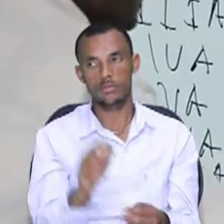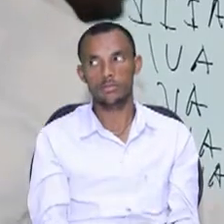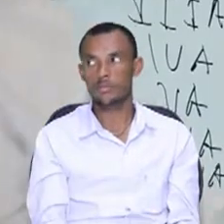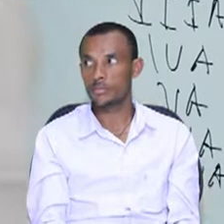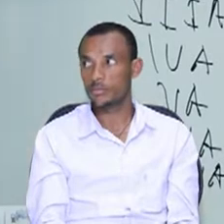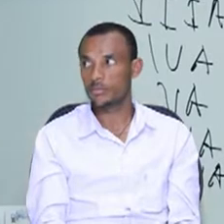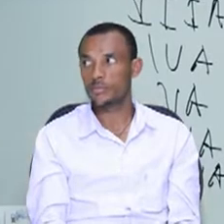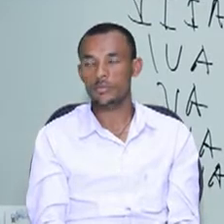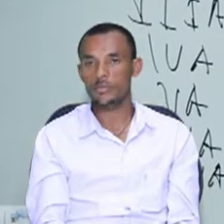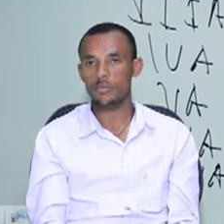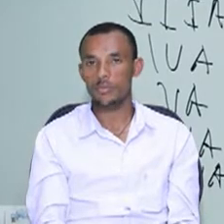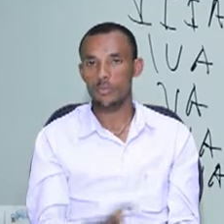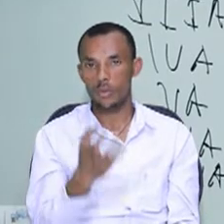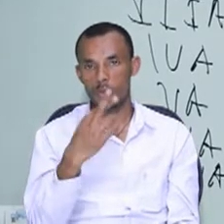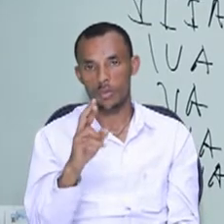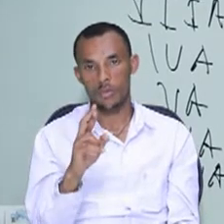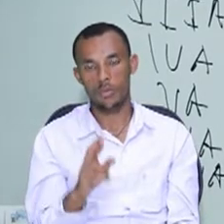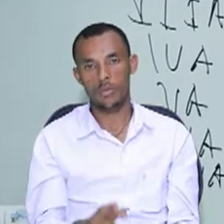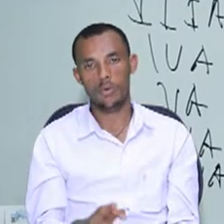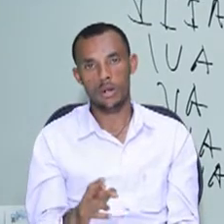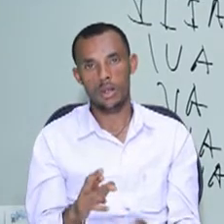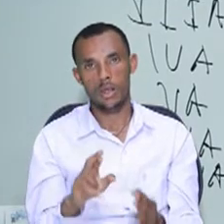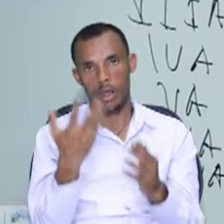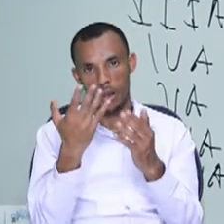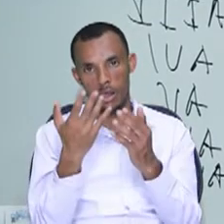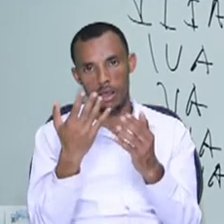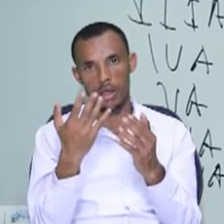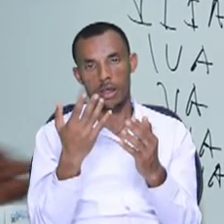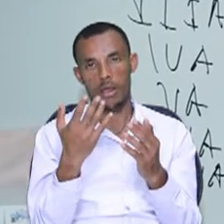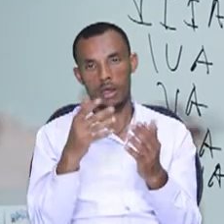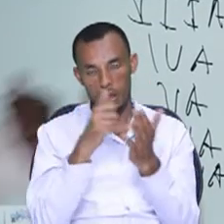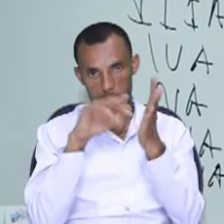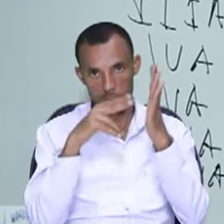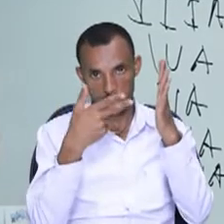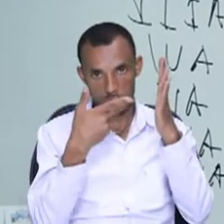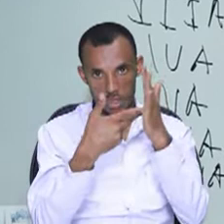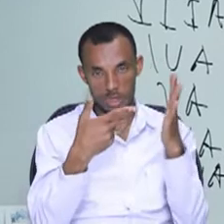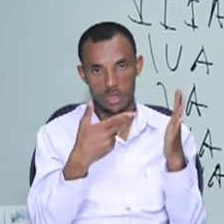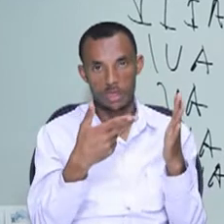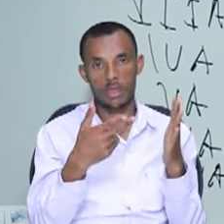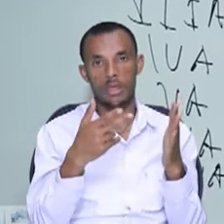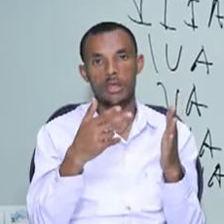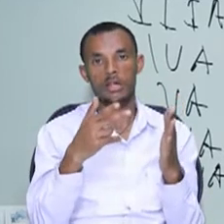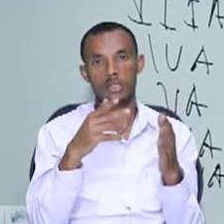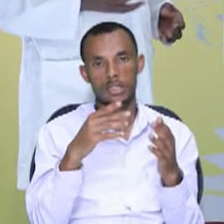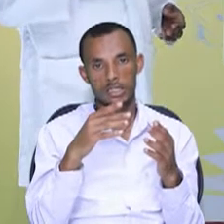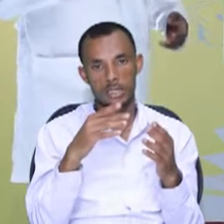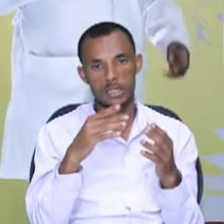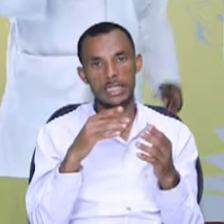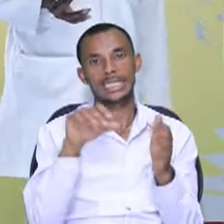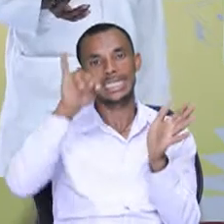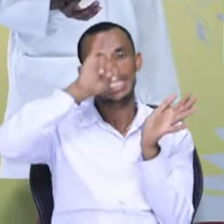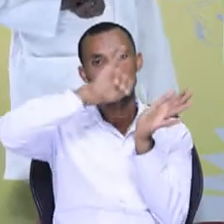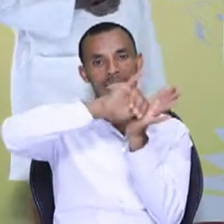Halogens or salt formers elements, or halogens means salt formers or